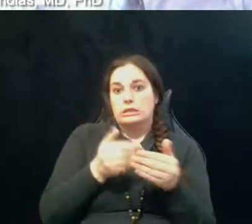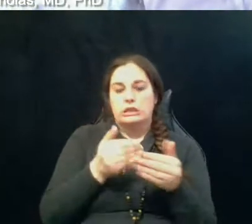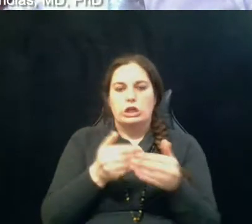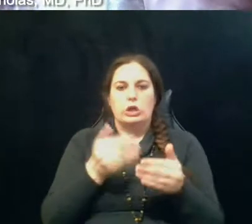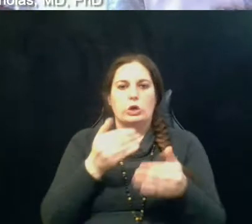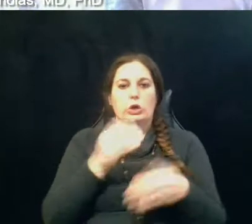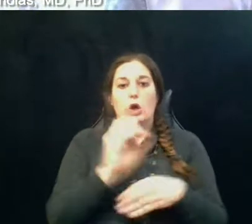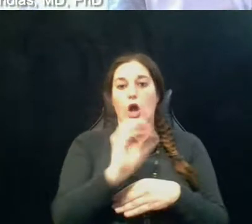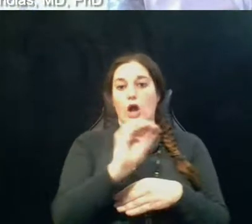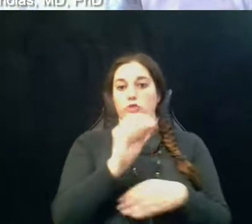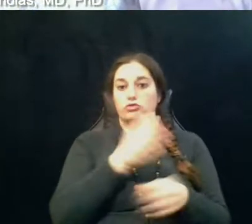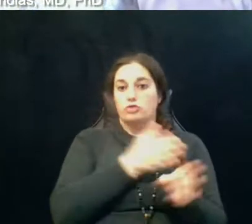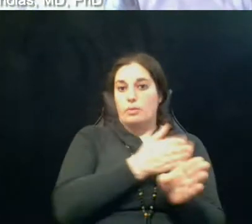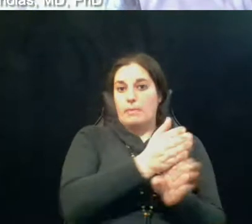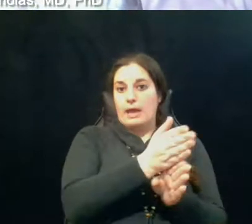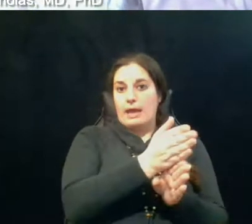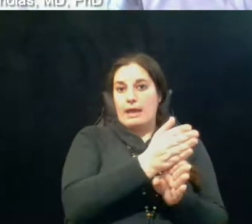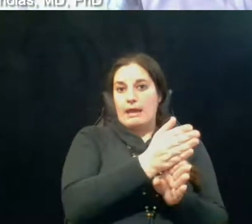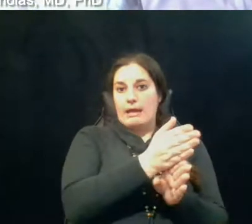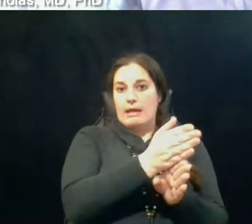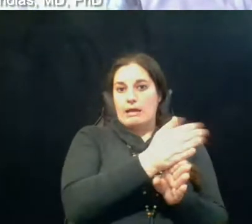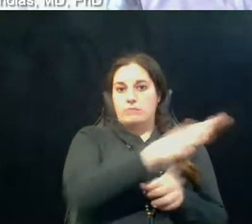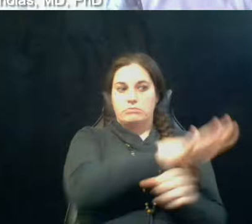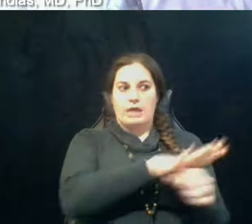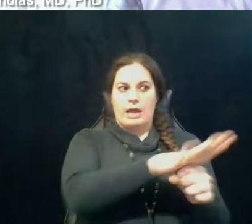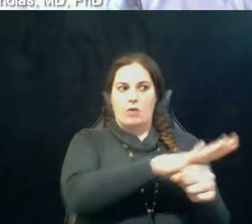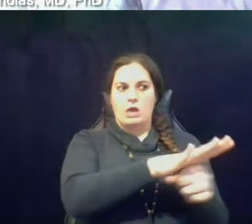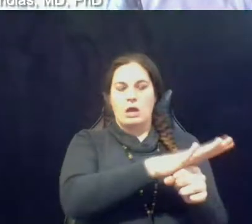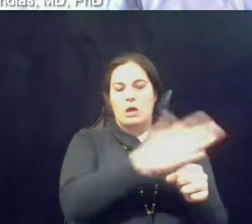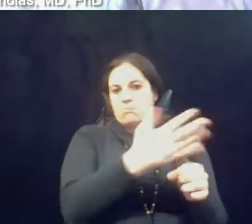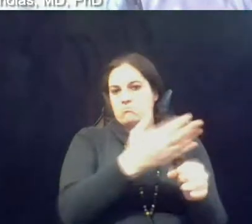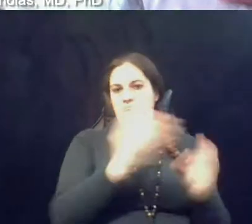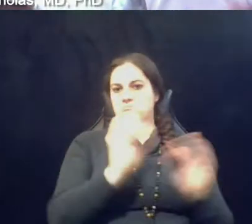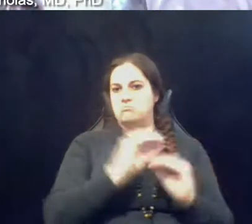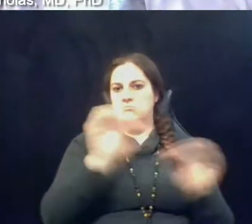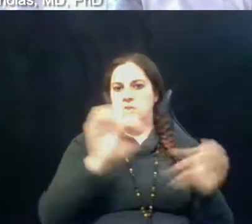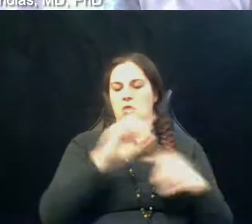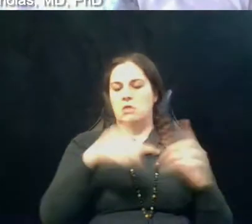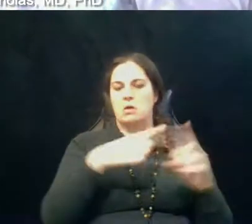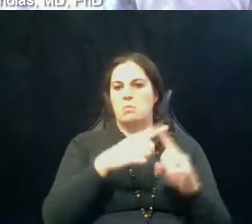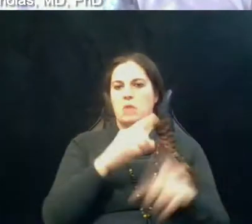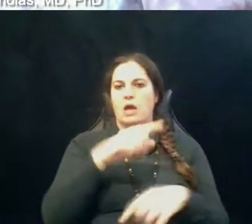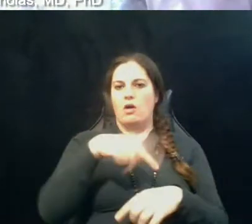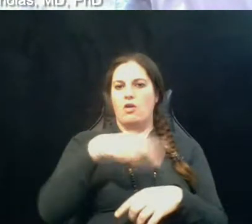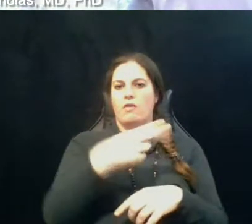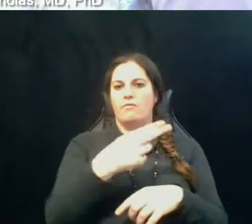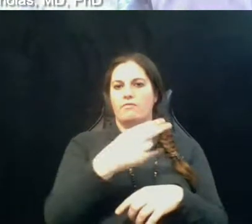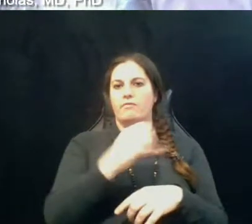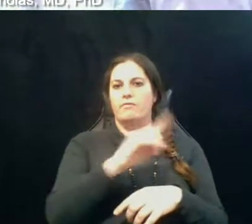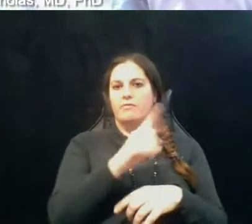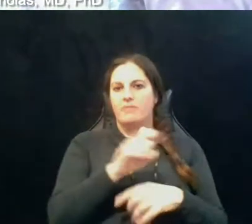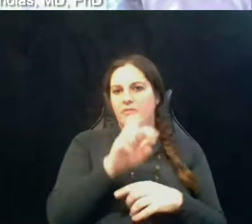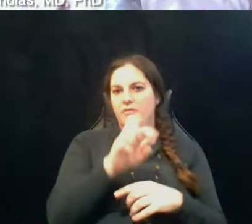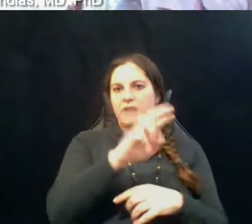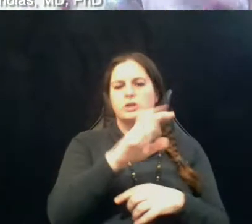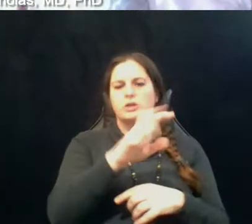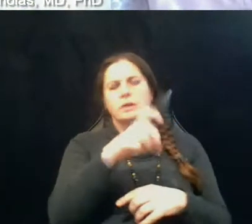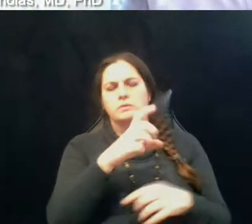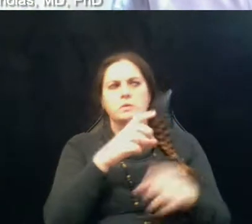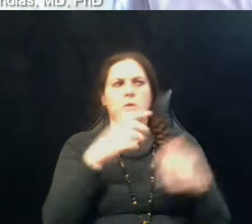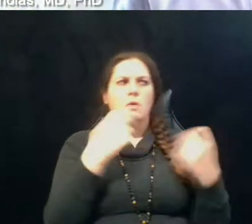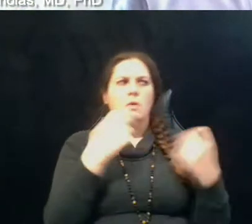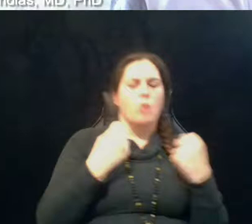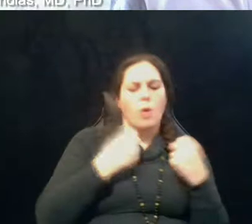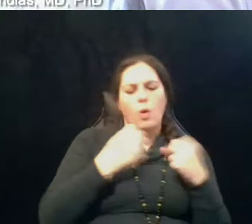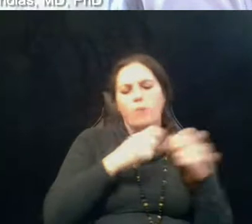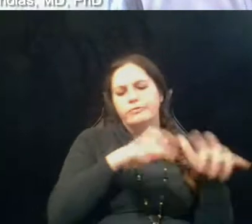campus, there is nothing about the storage of the Pfizer shot, even though it requires cool temperatures of this, that, and the other, that we